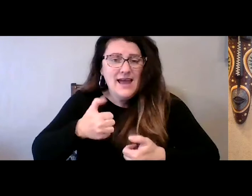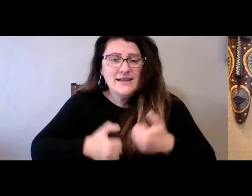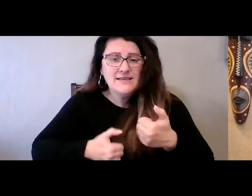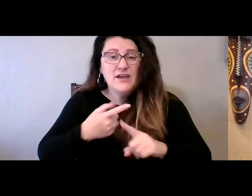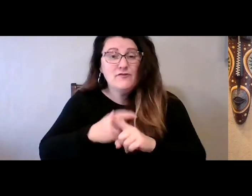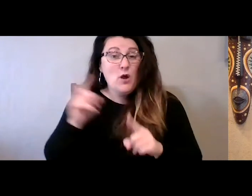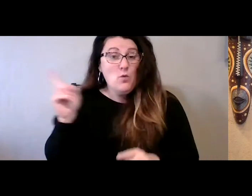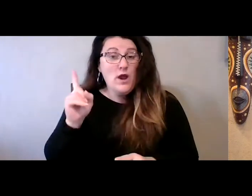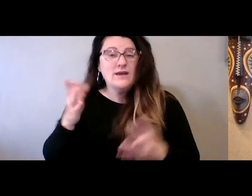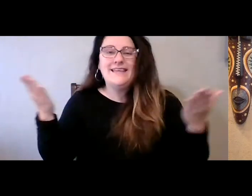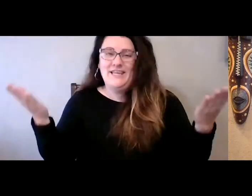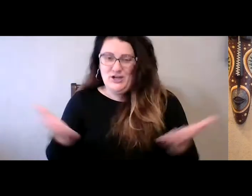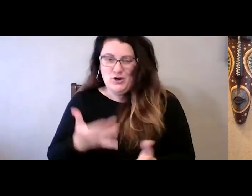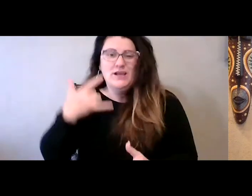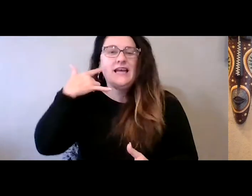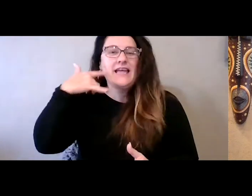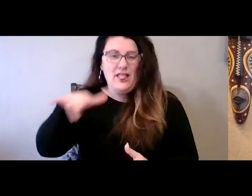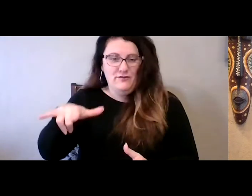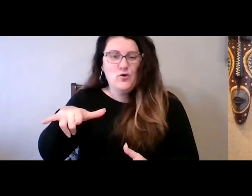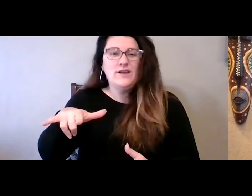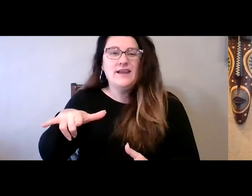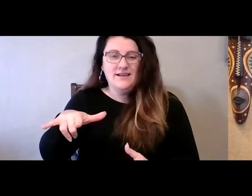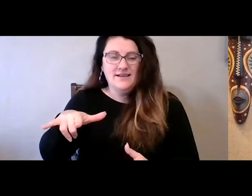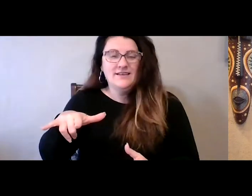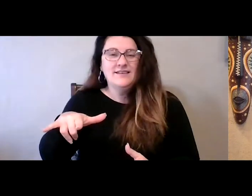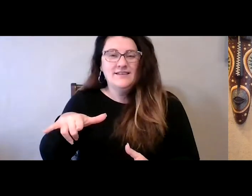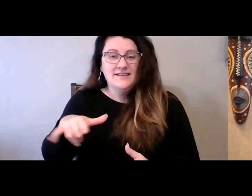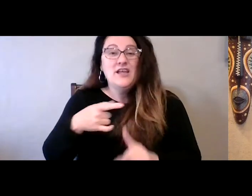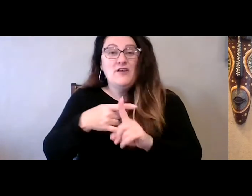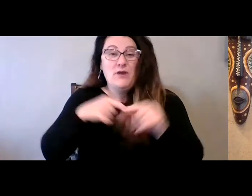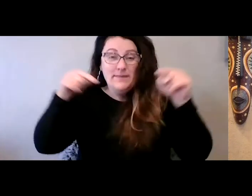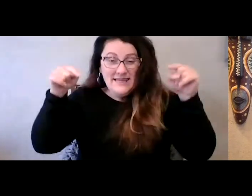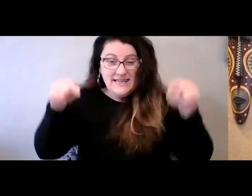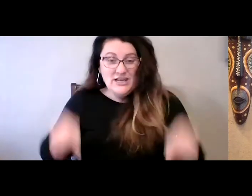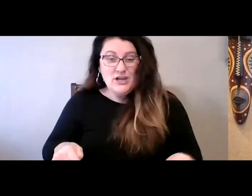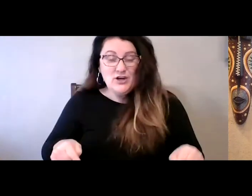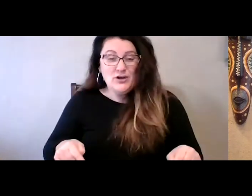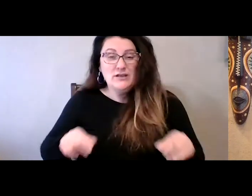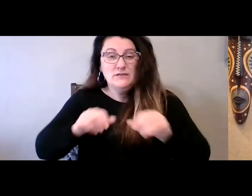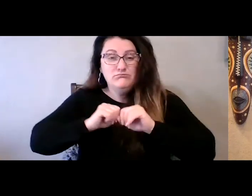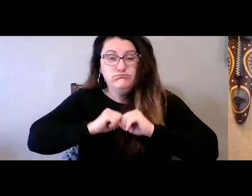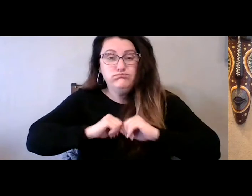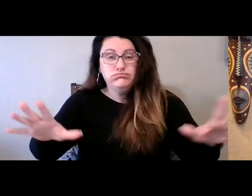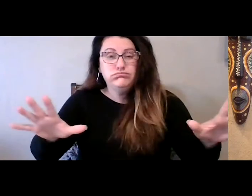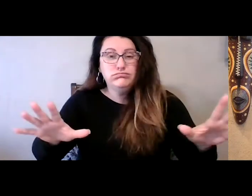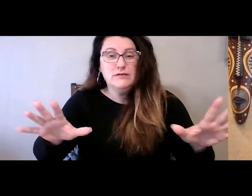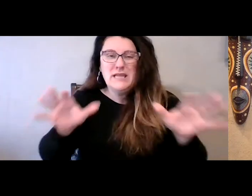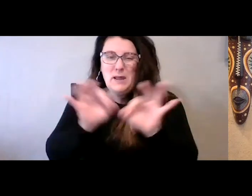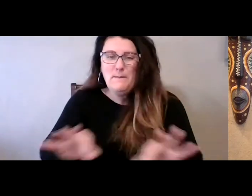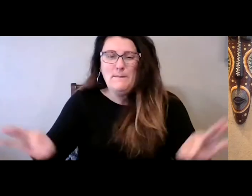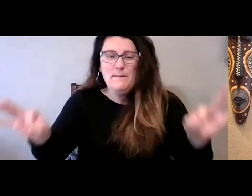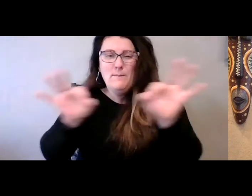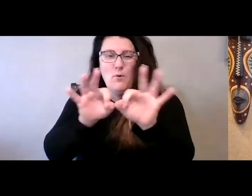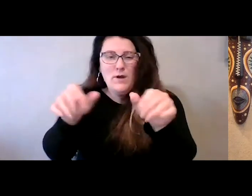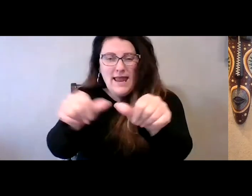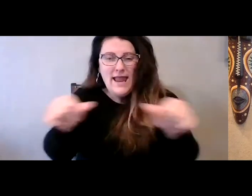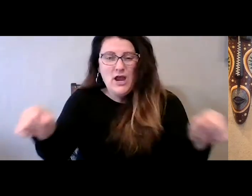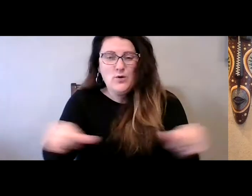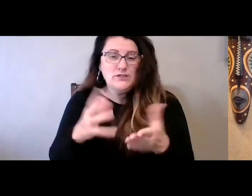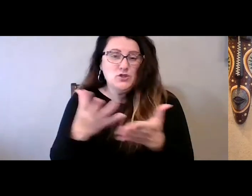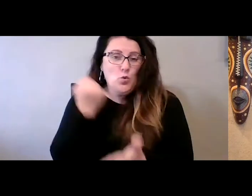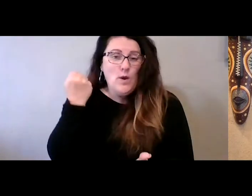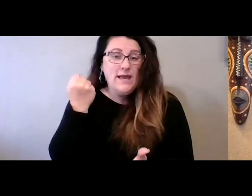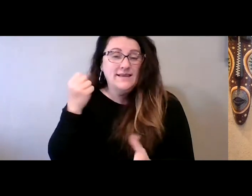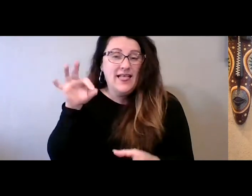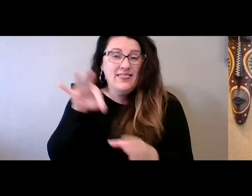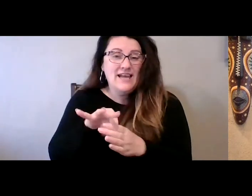from the state of California, were exported from the state of California into the key geographies that were needed to win this election.